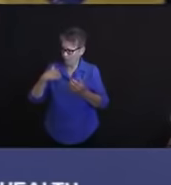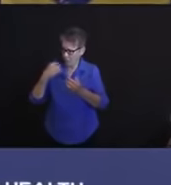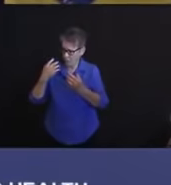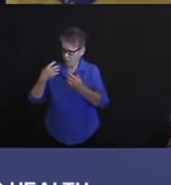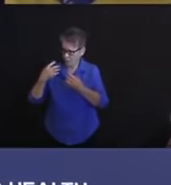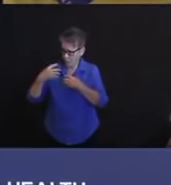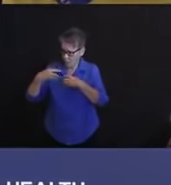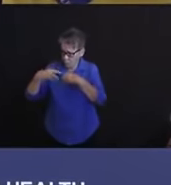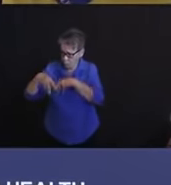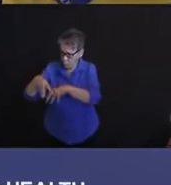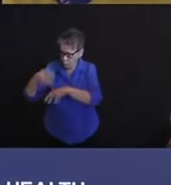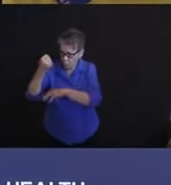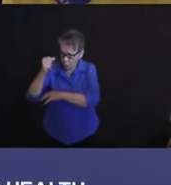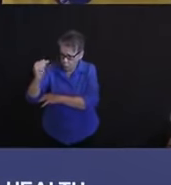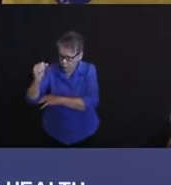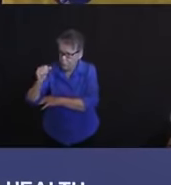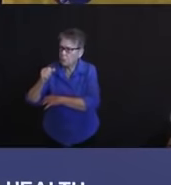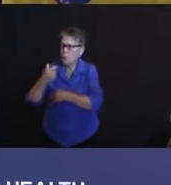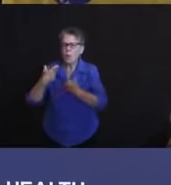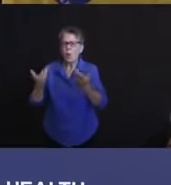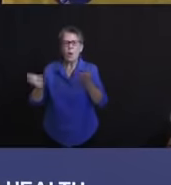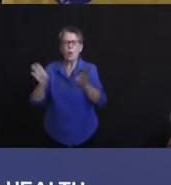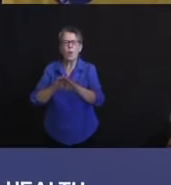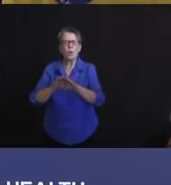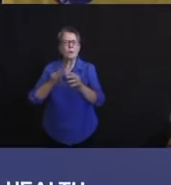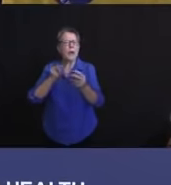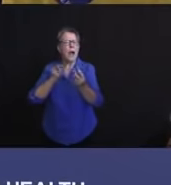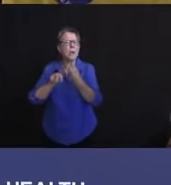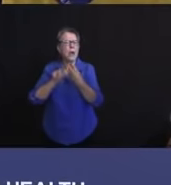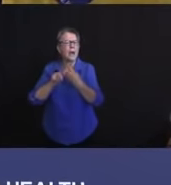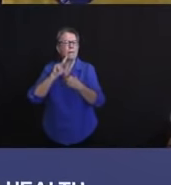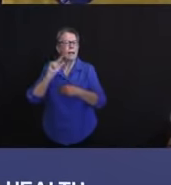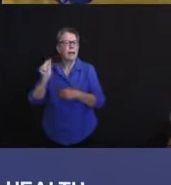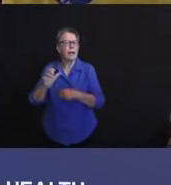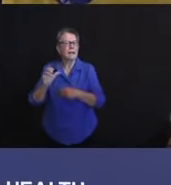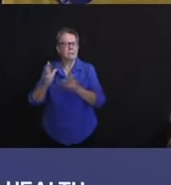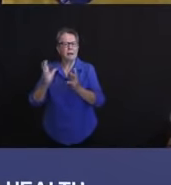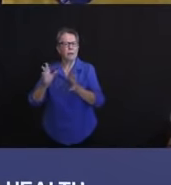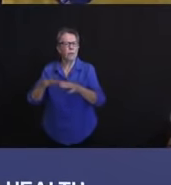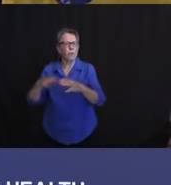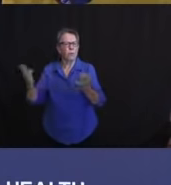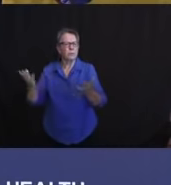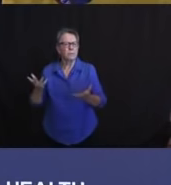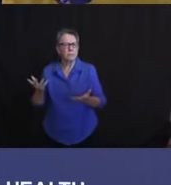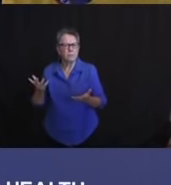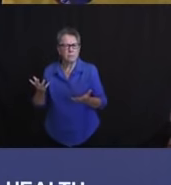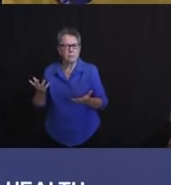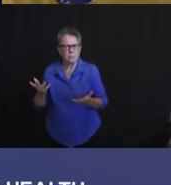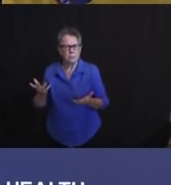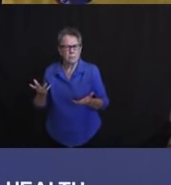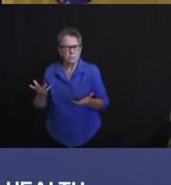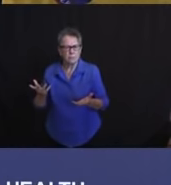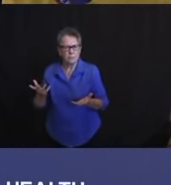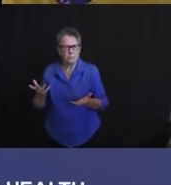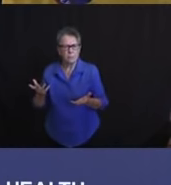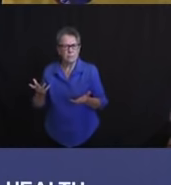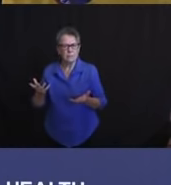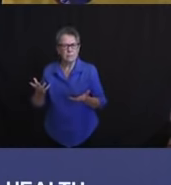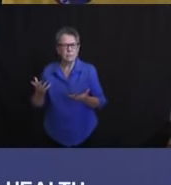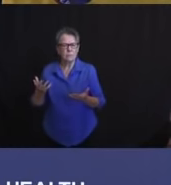want to say, I'm not saying this to take a gratuitous shot at the long-term care operators, but I do want to repeat